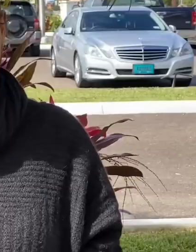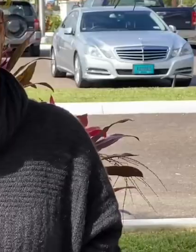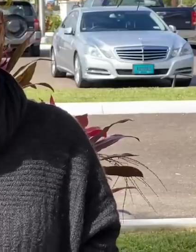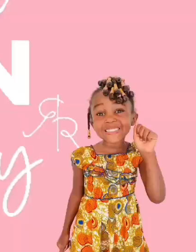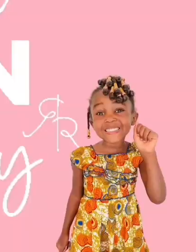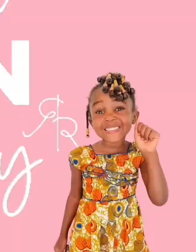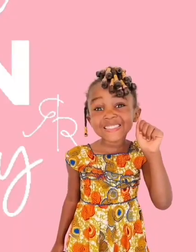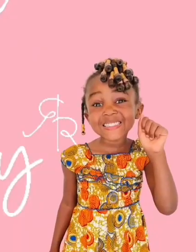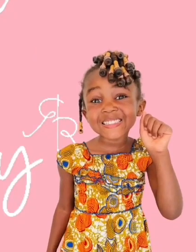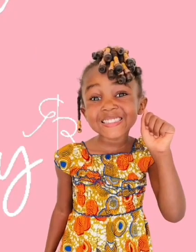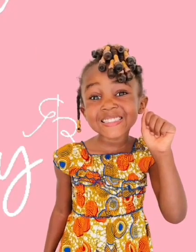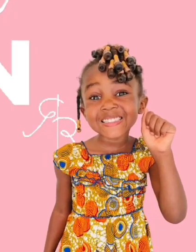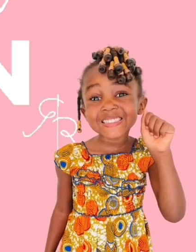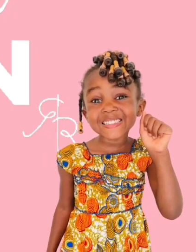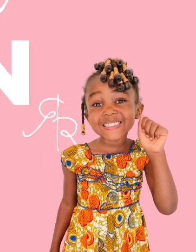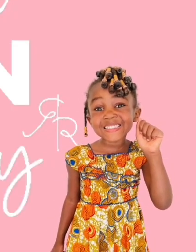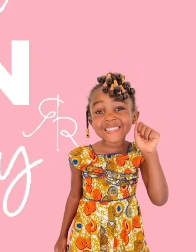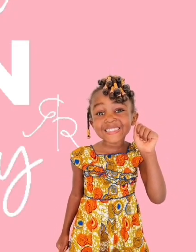indeed.